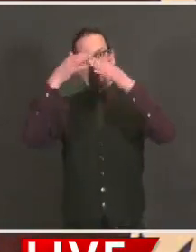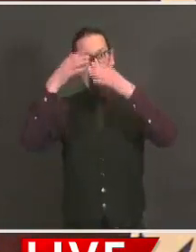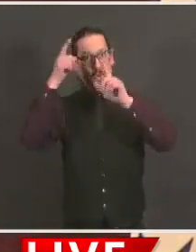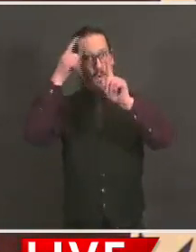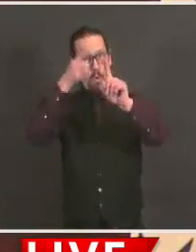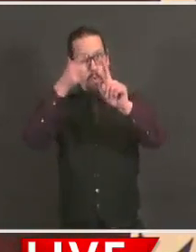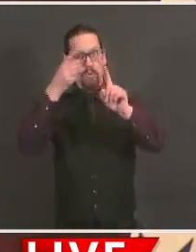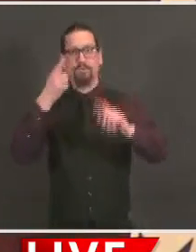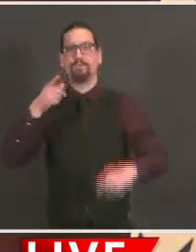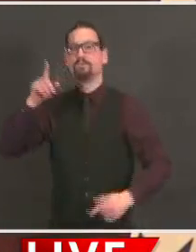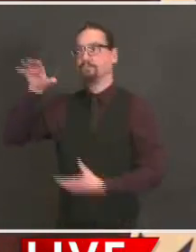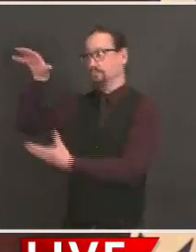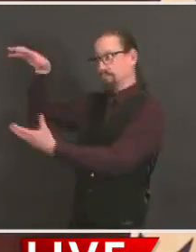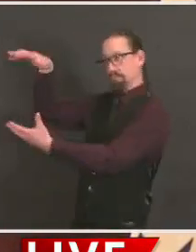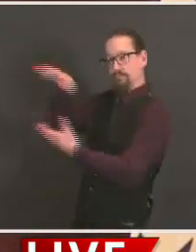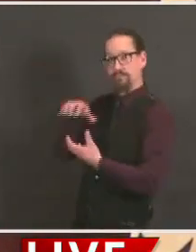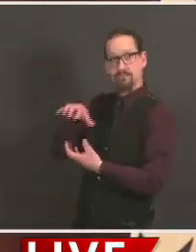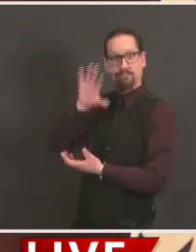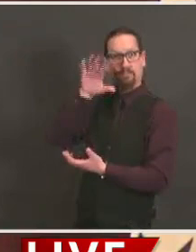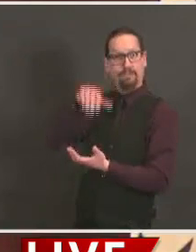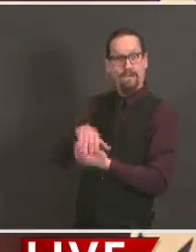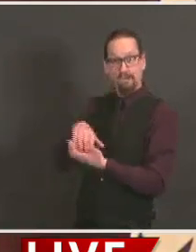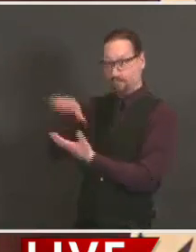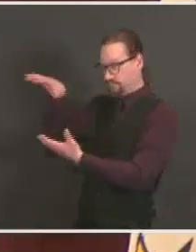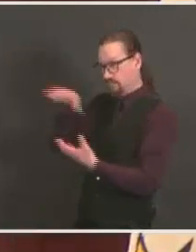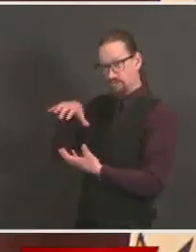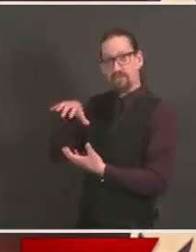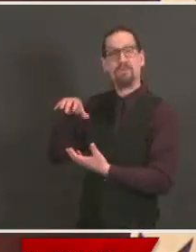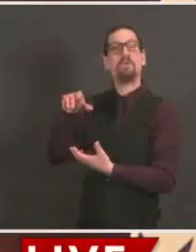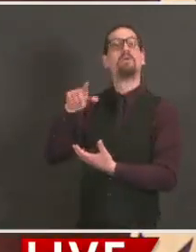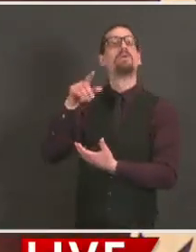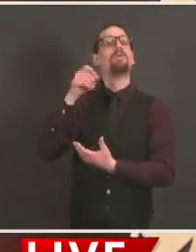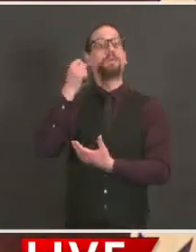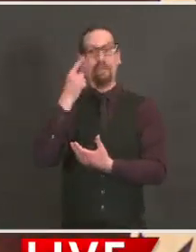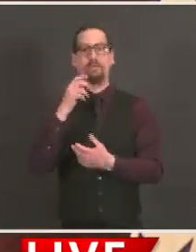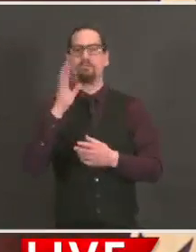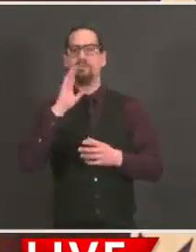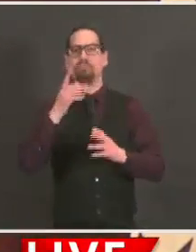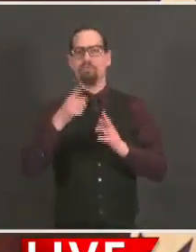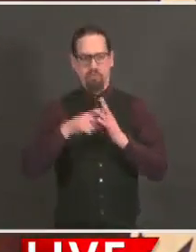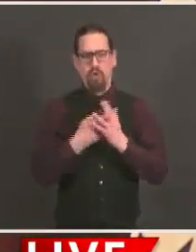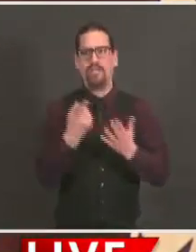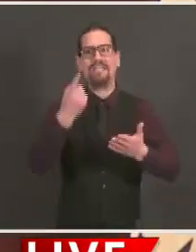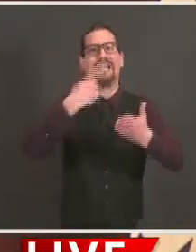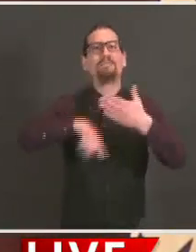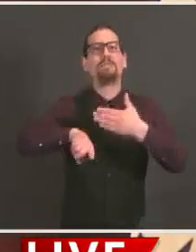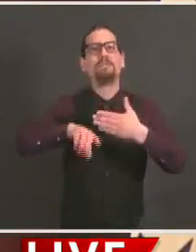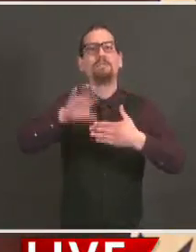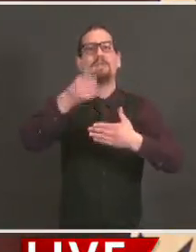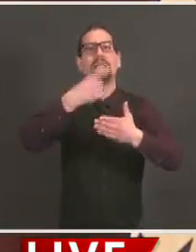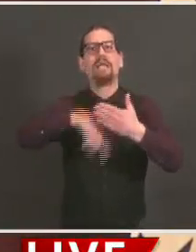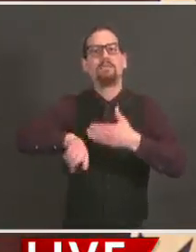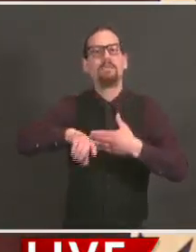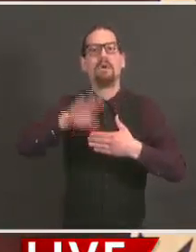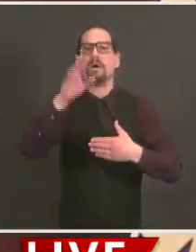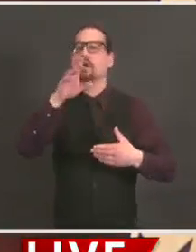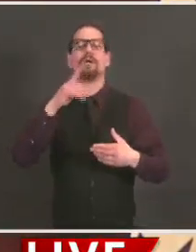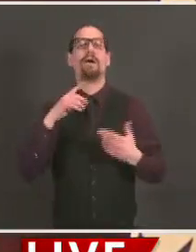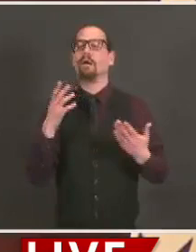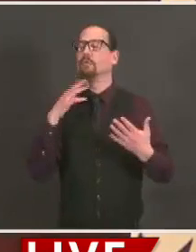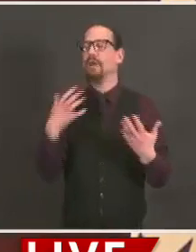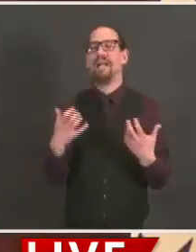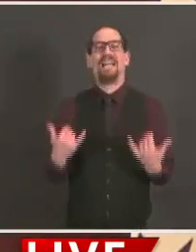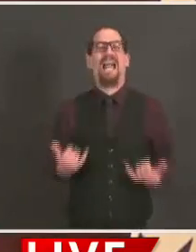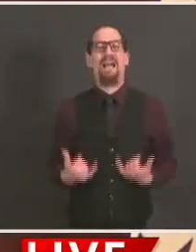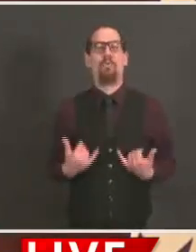now, that group of people. And we knew that wasn't soon enough, but given what we were getting from a supply standpoint, that was the